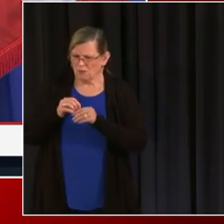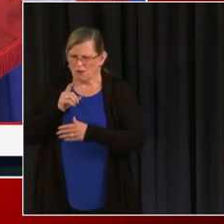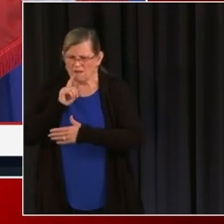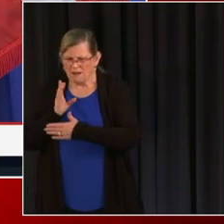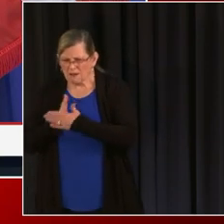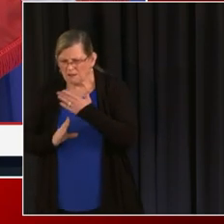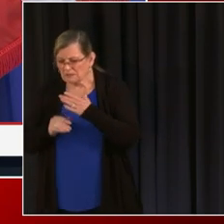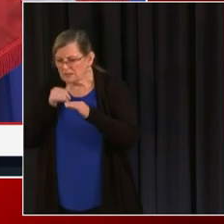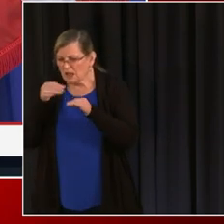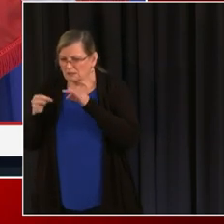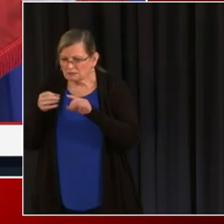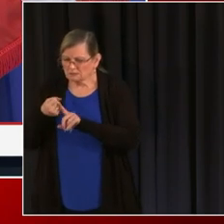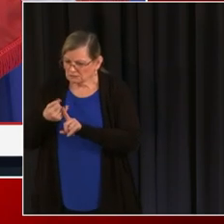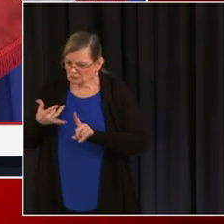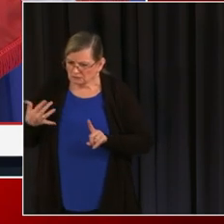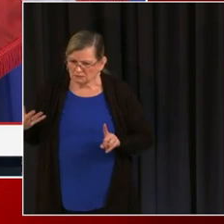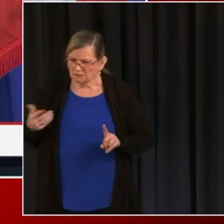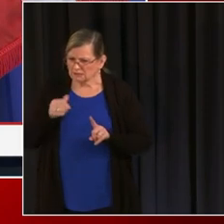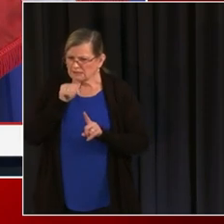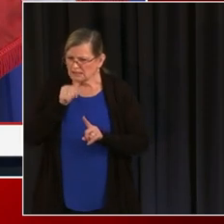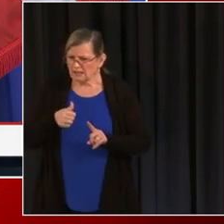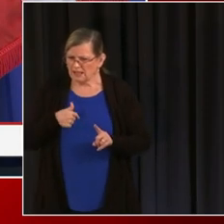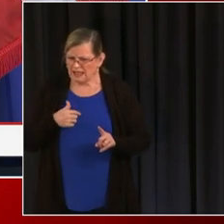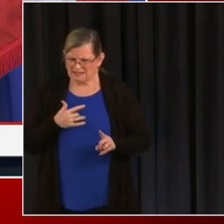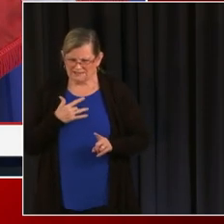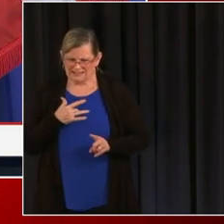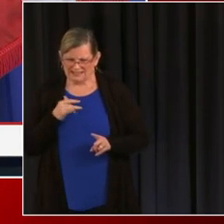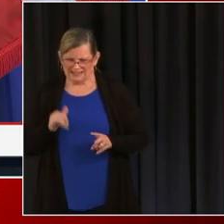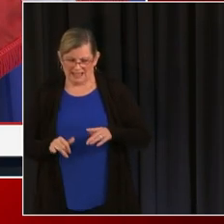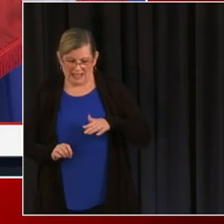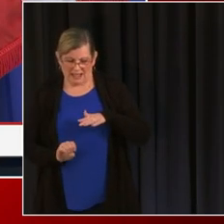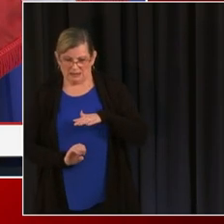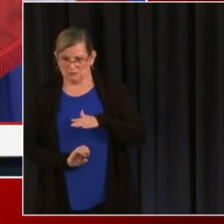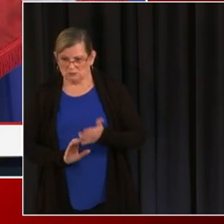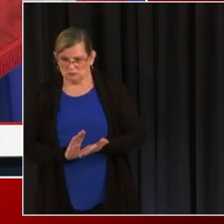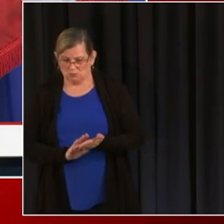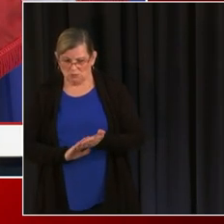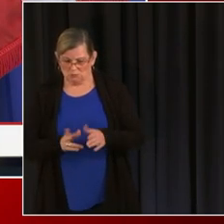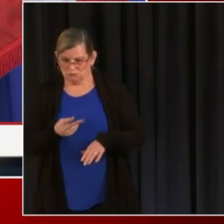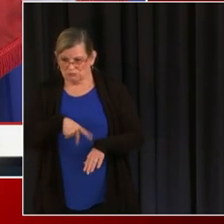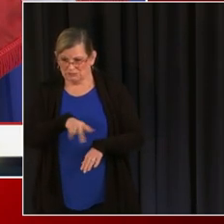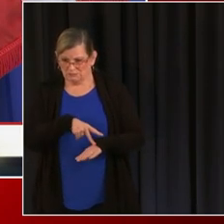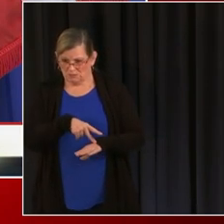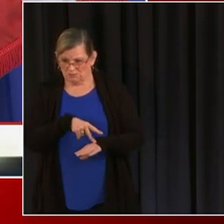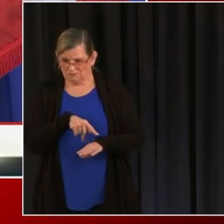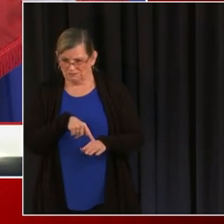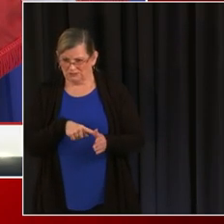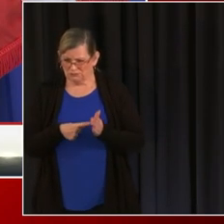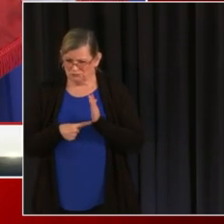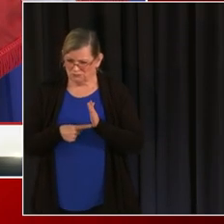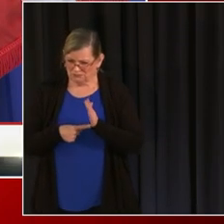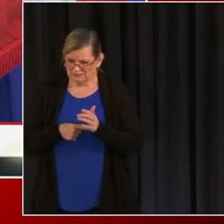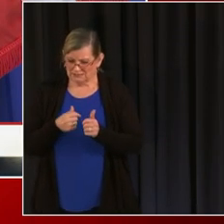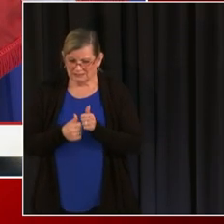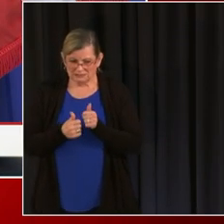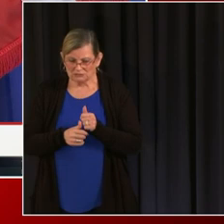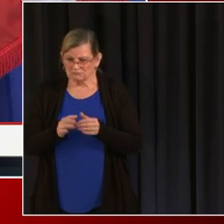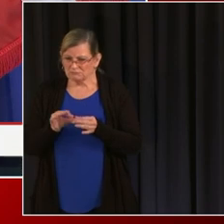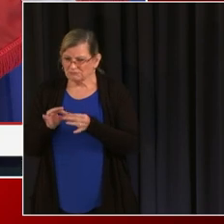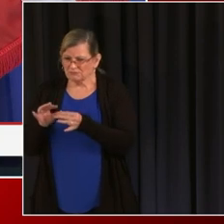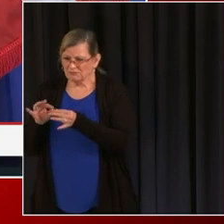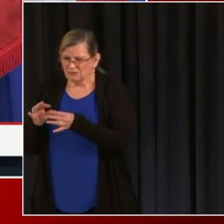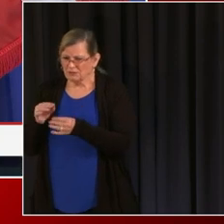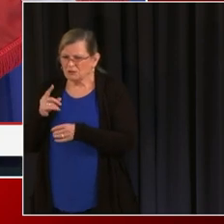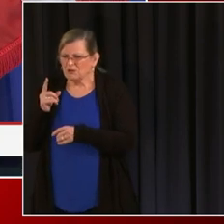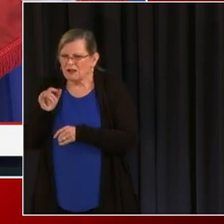didn't go as far as saying that, but the elementary school principals that he had presenting, they each said they were only adding